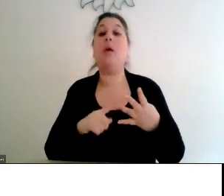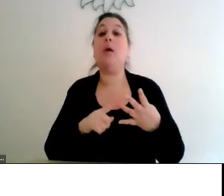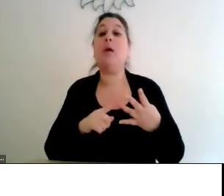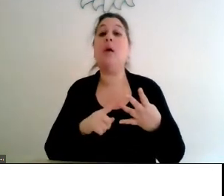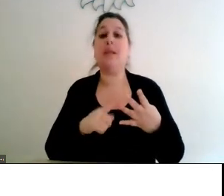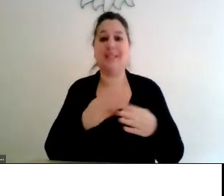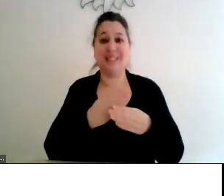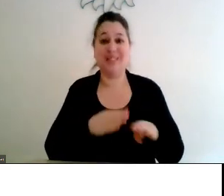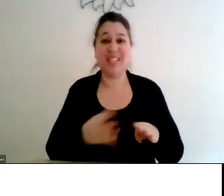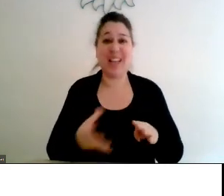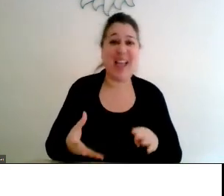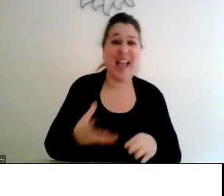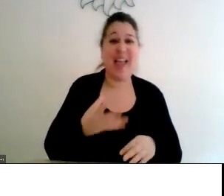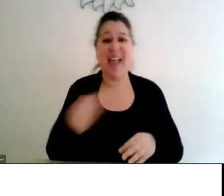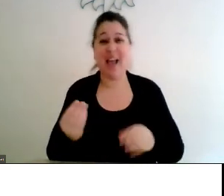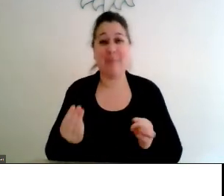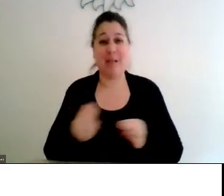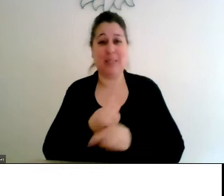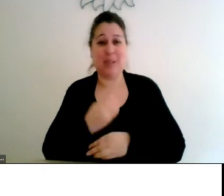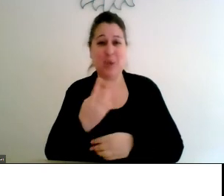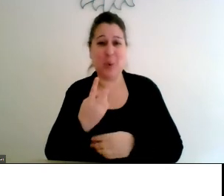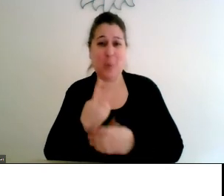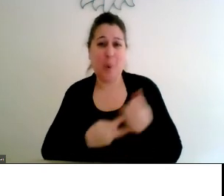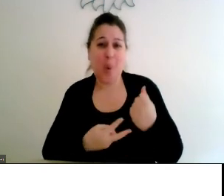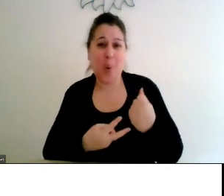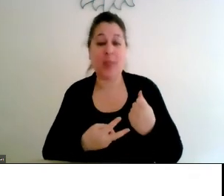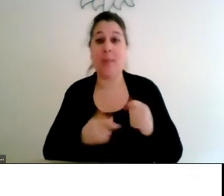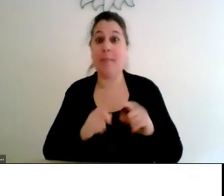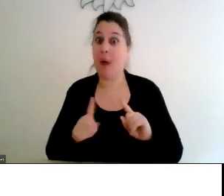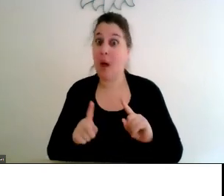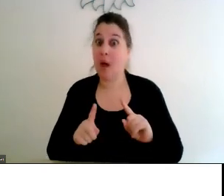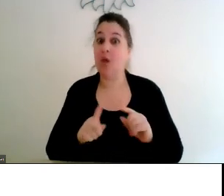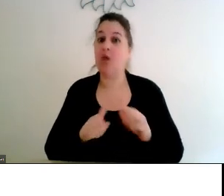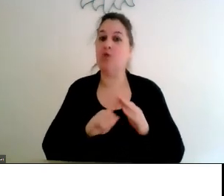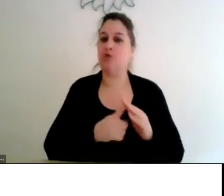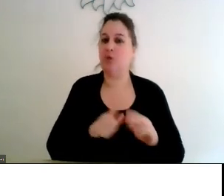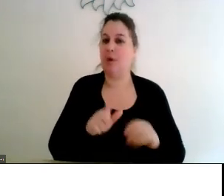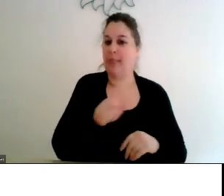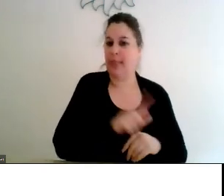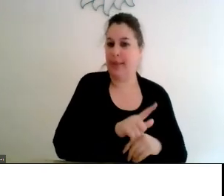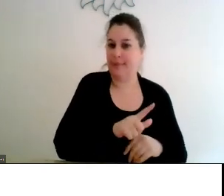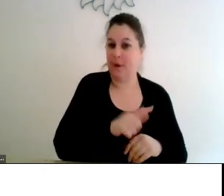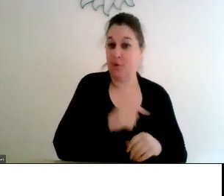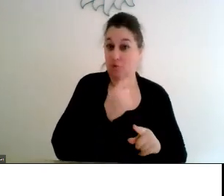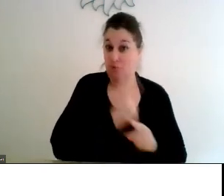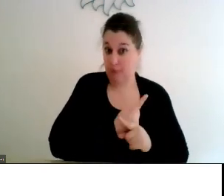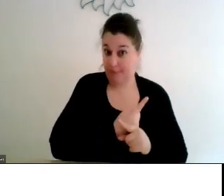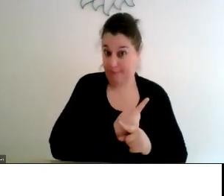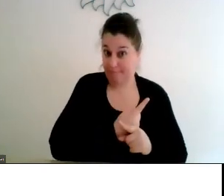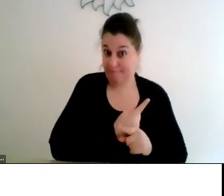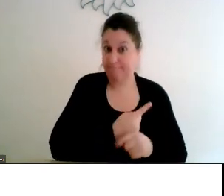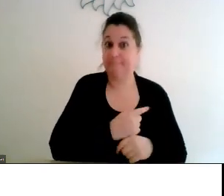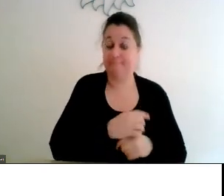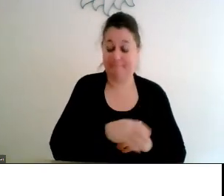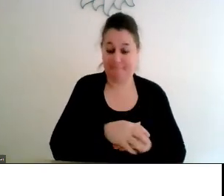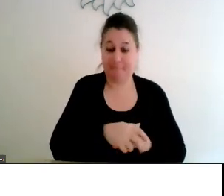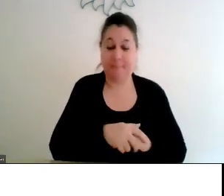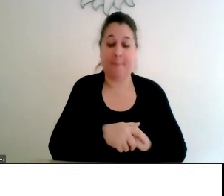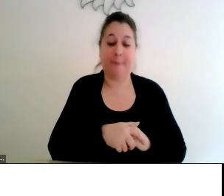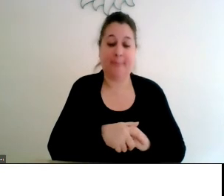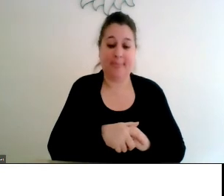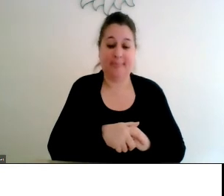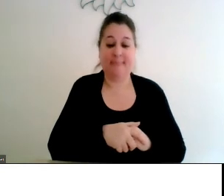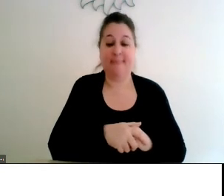multiplication, but we got to go left to right. Both of these ones left to right. Well, I should say all 4. Multiplication,